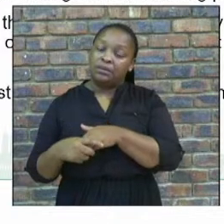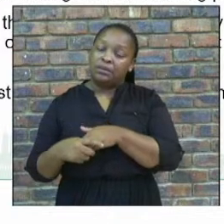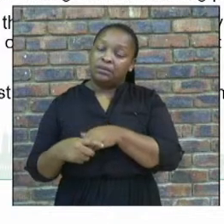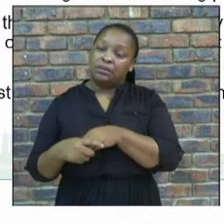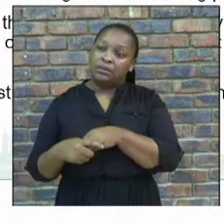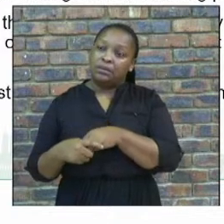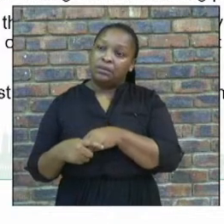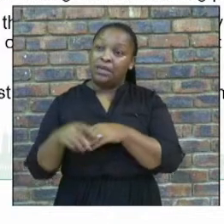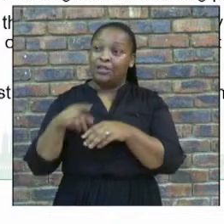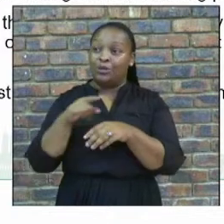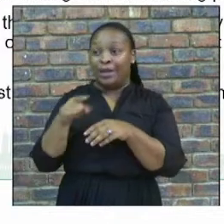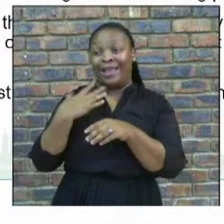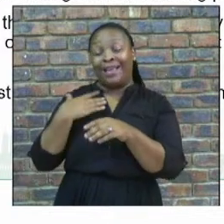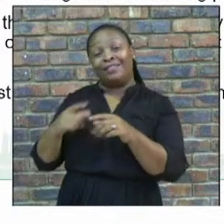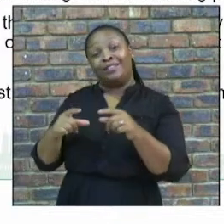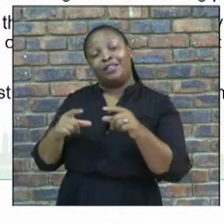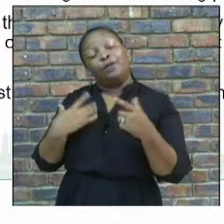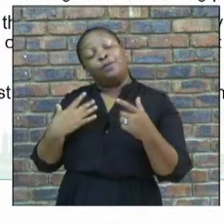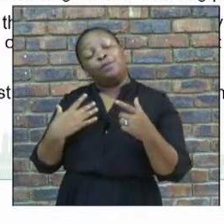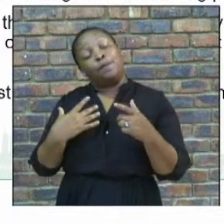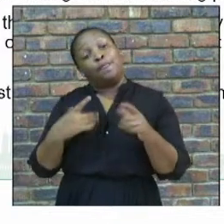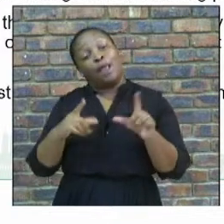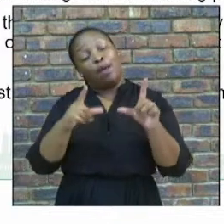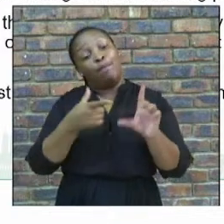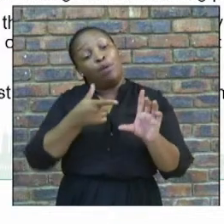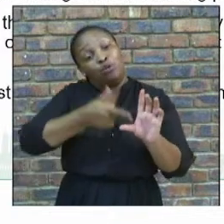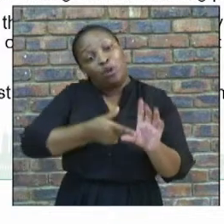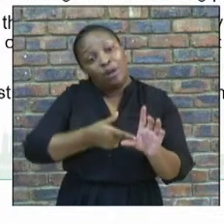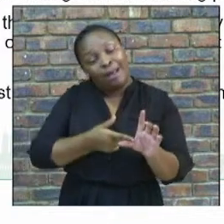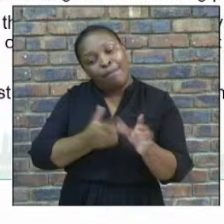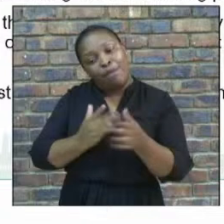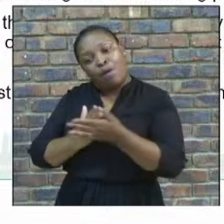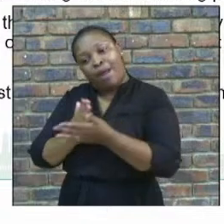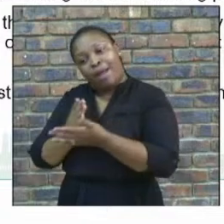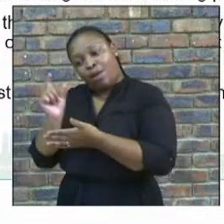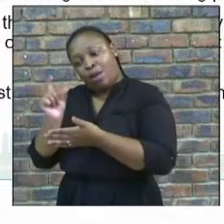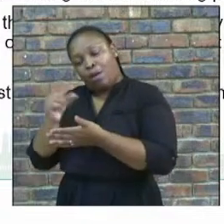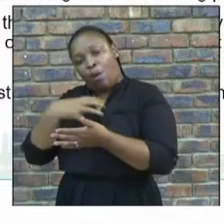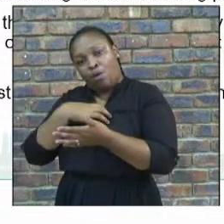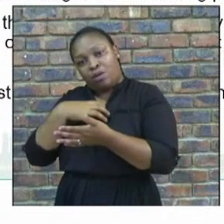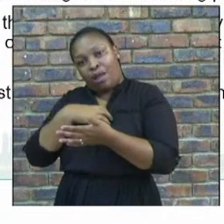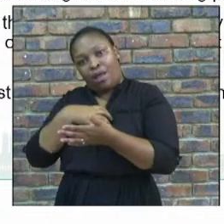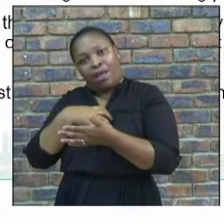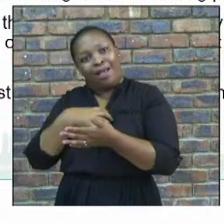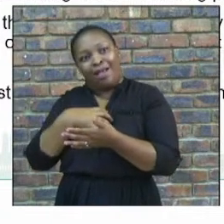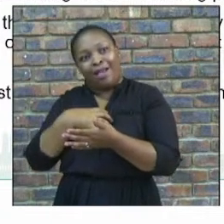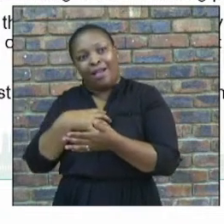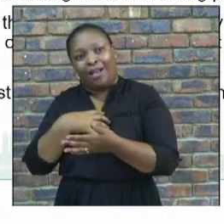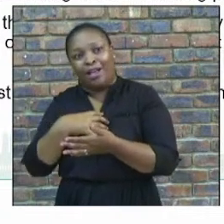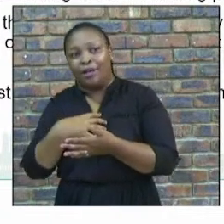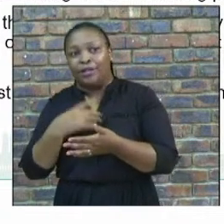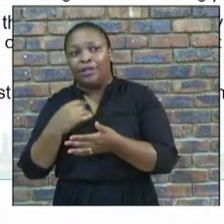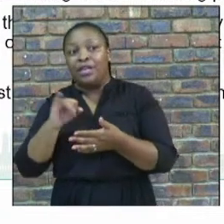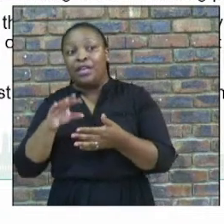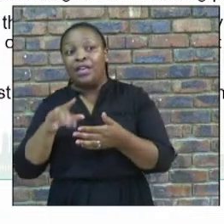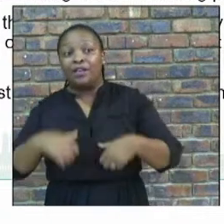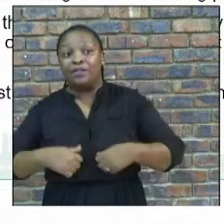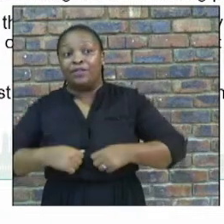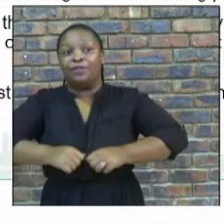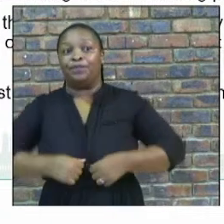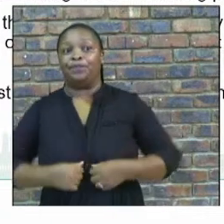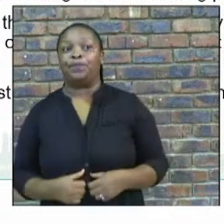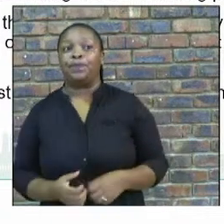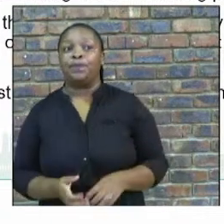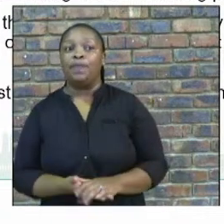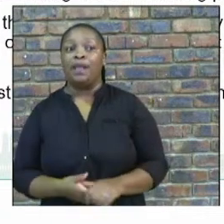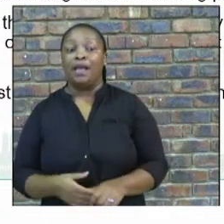as a petroleum right holder, you may not undertake drilling without a permit. As I've indicated